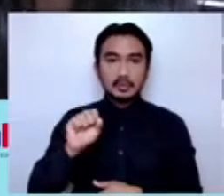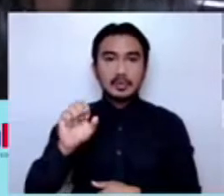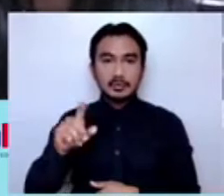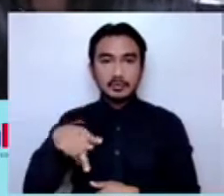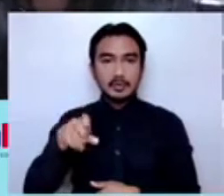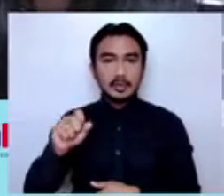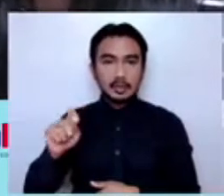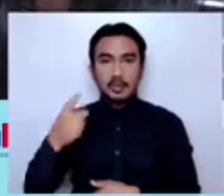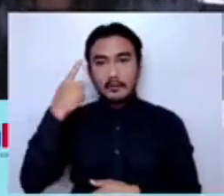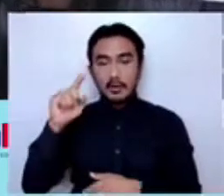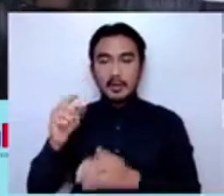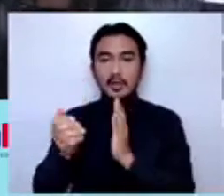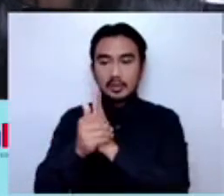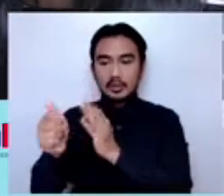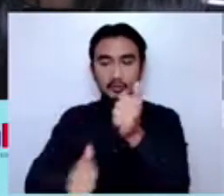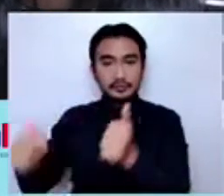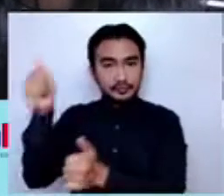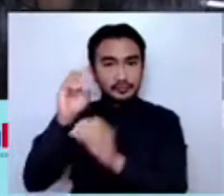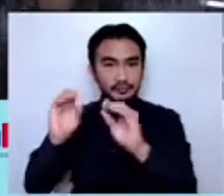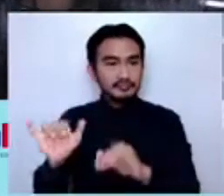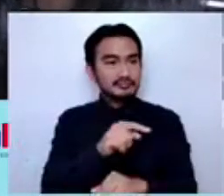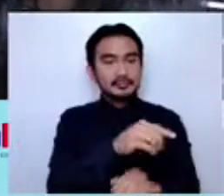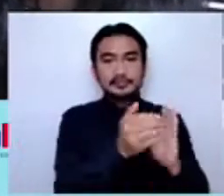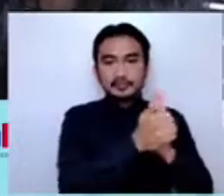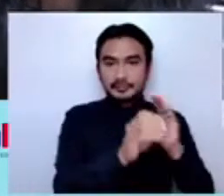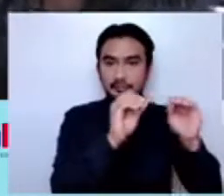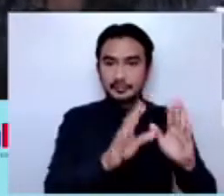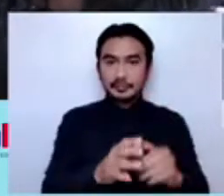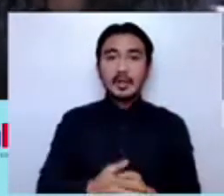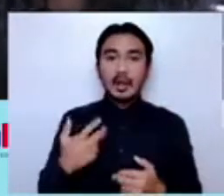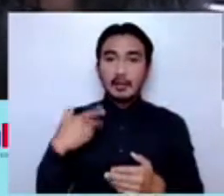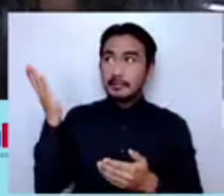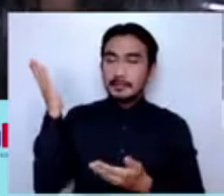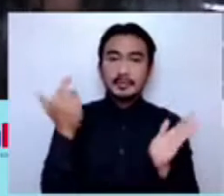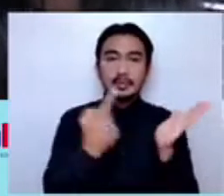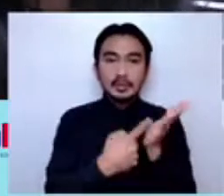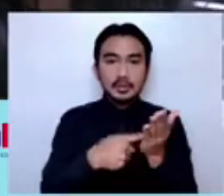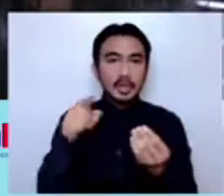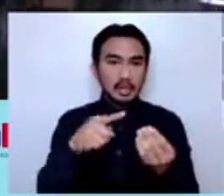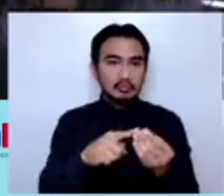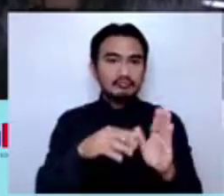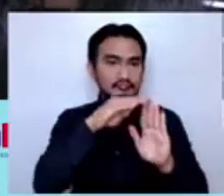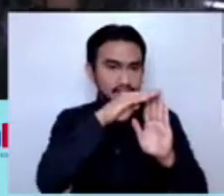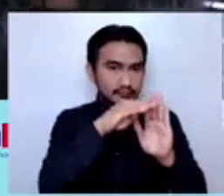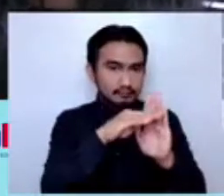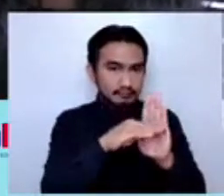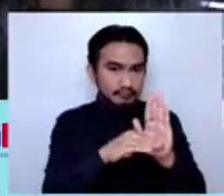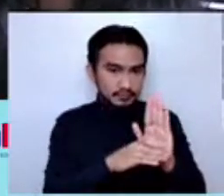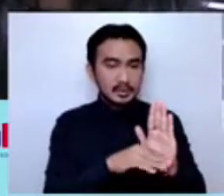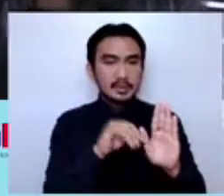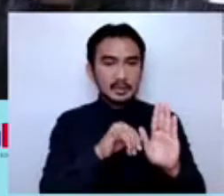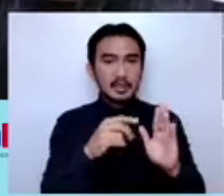and proficient teachers. So this tool, we discussed it in detail. All 19 indicators of our